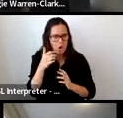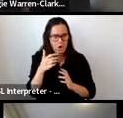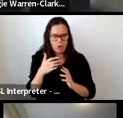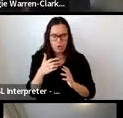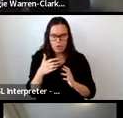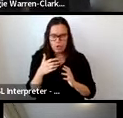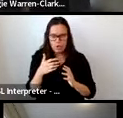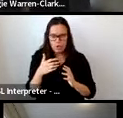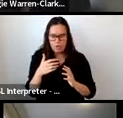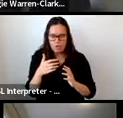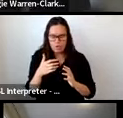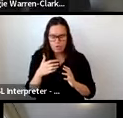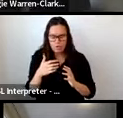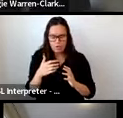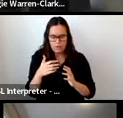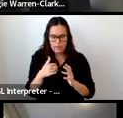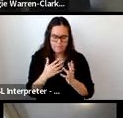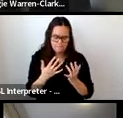disability